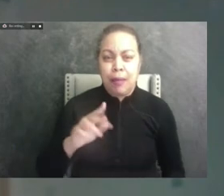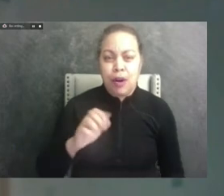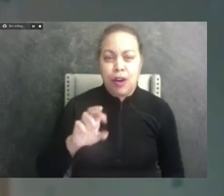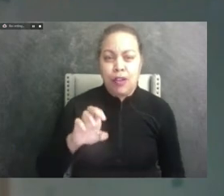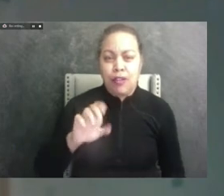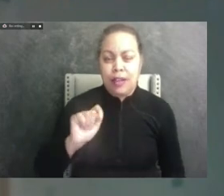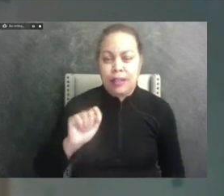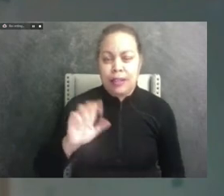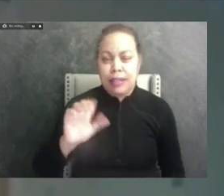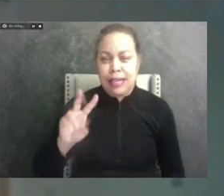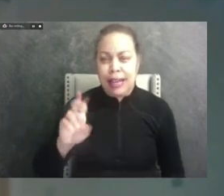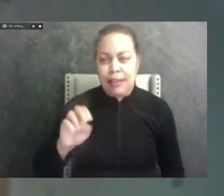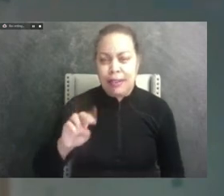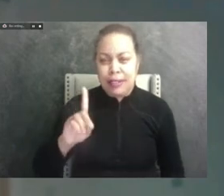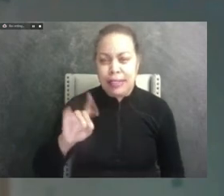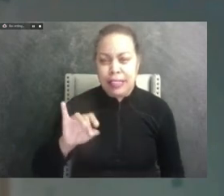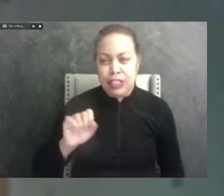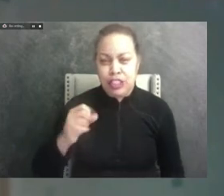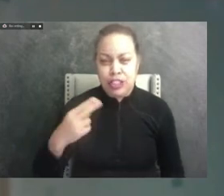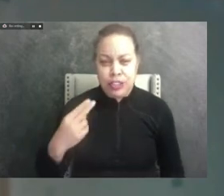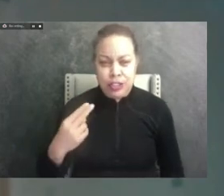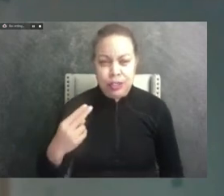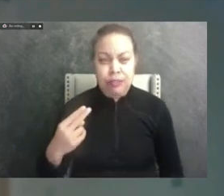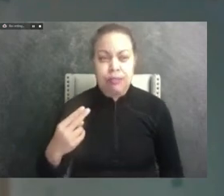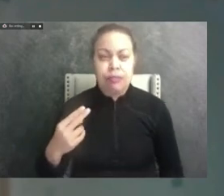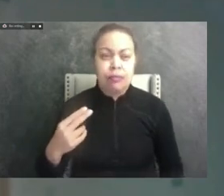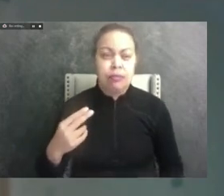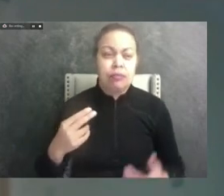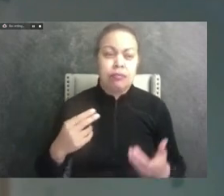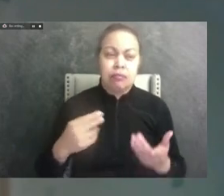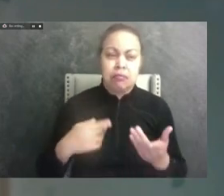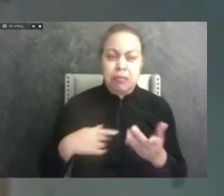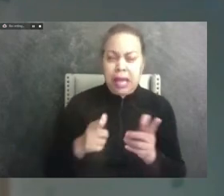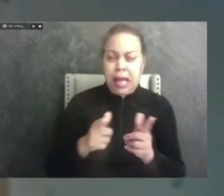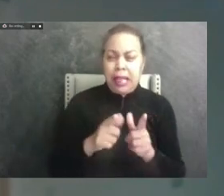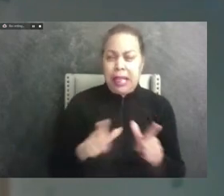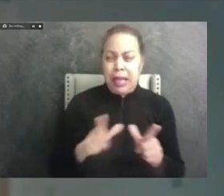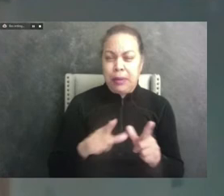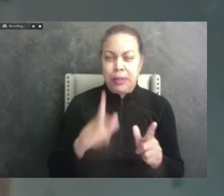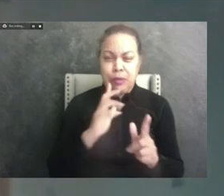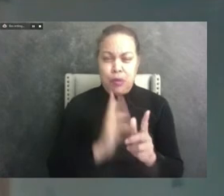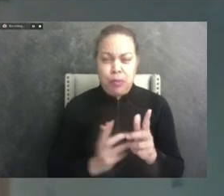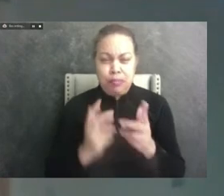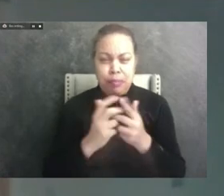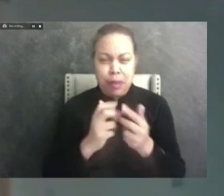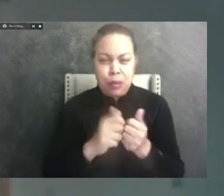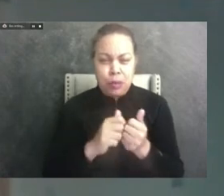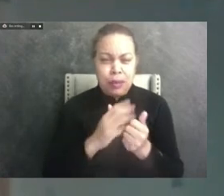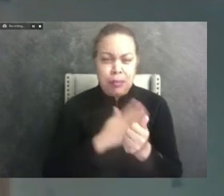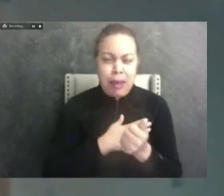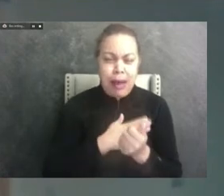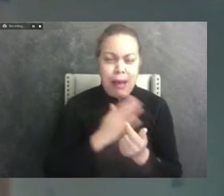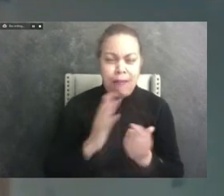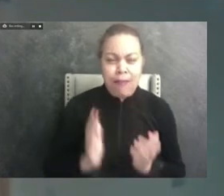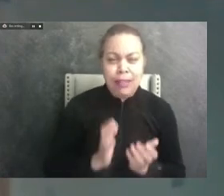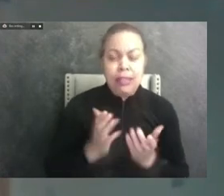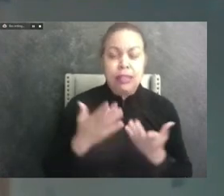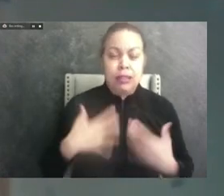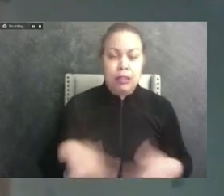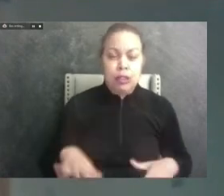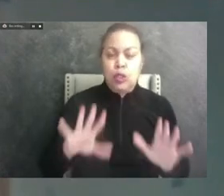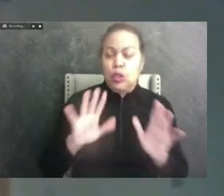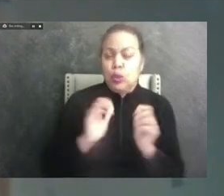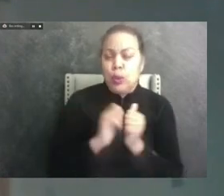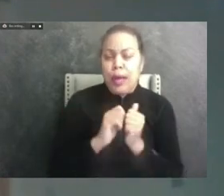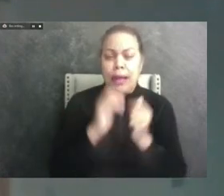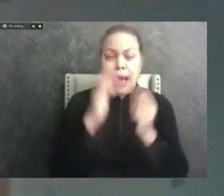I language want to dress my fancies in. The hair's uncurled, the garments loose